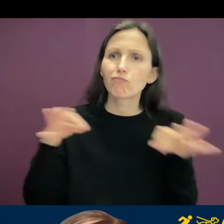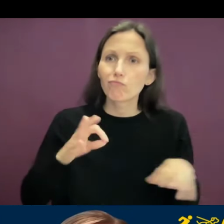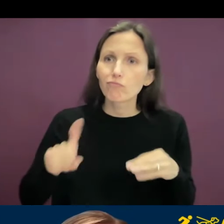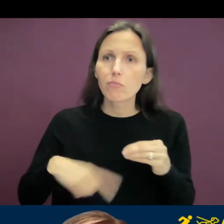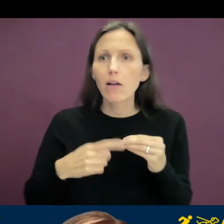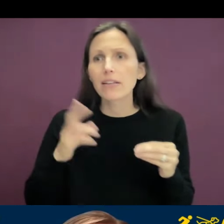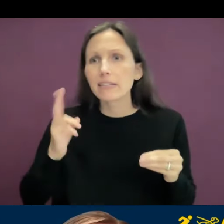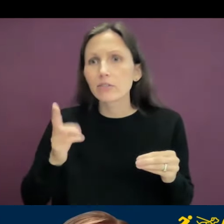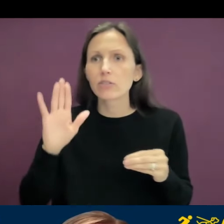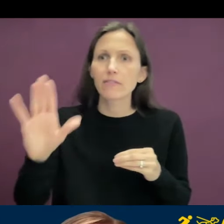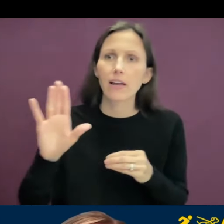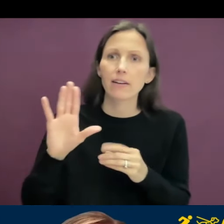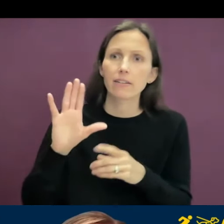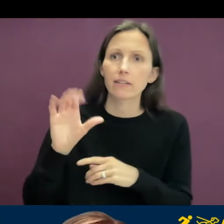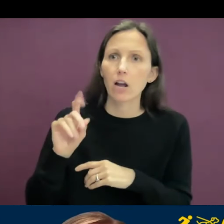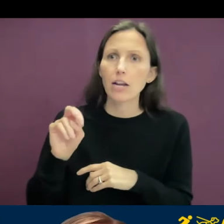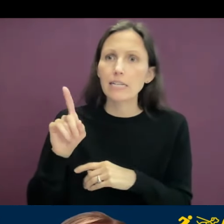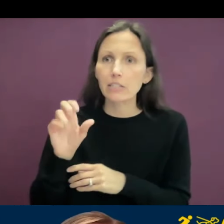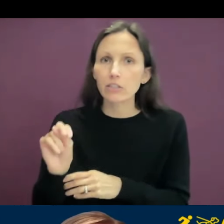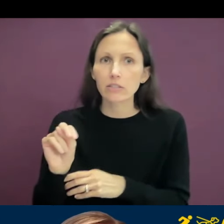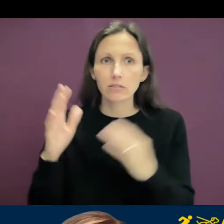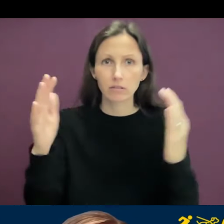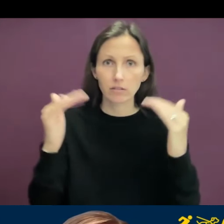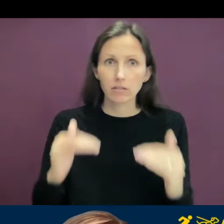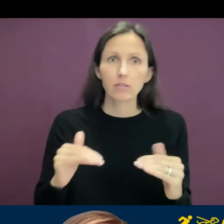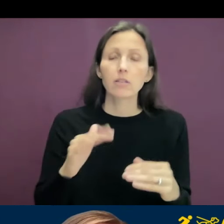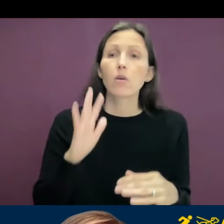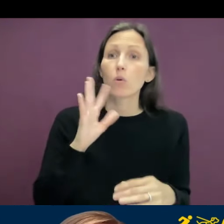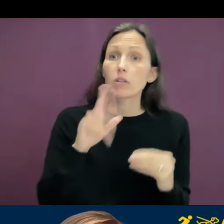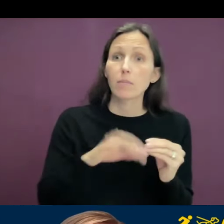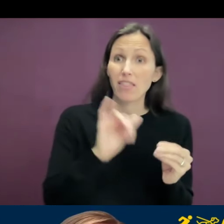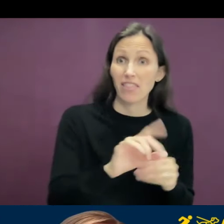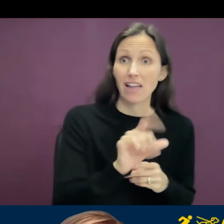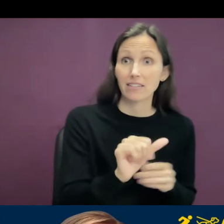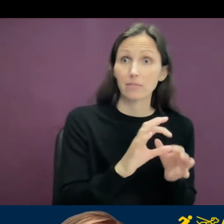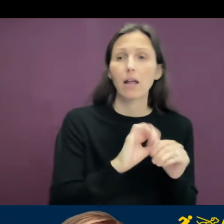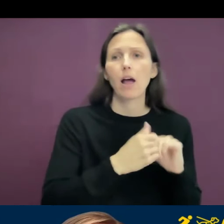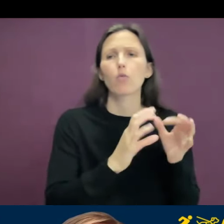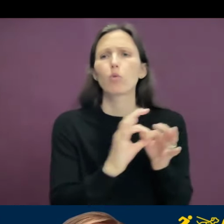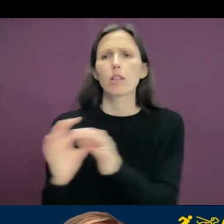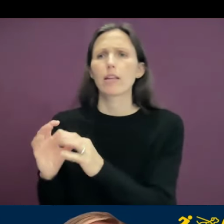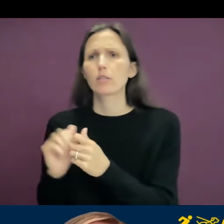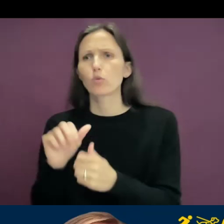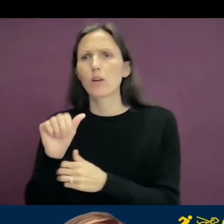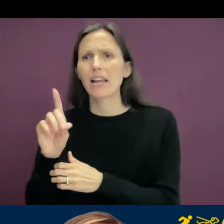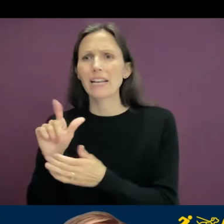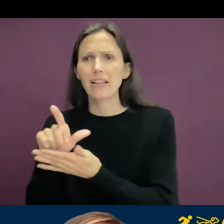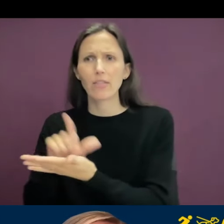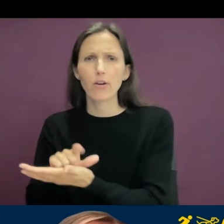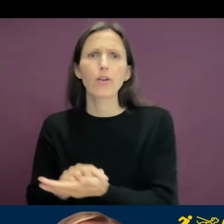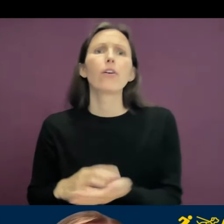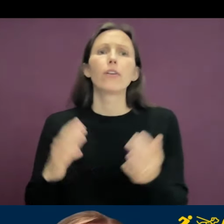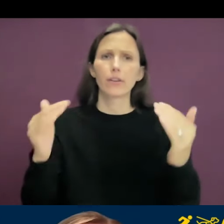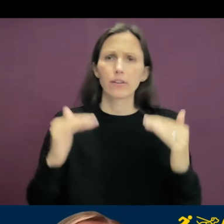condition. Next, we'll talk about the nexus between that disability and the ADA. And then we get into ways